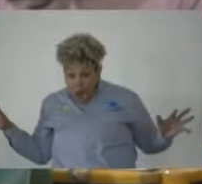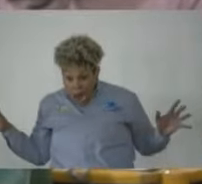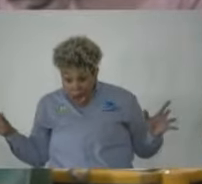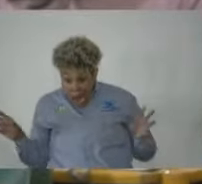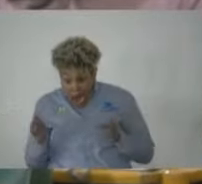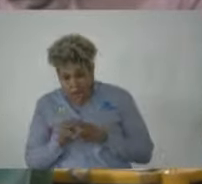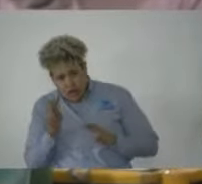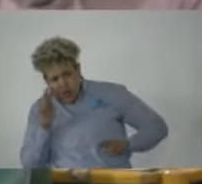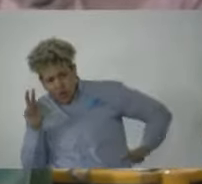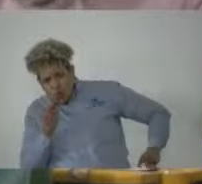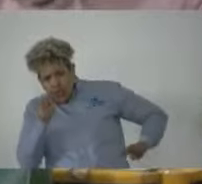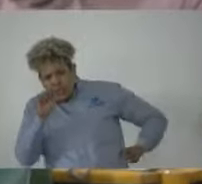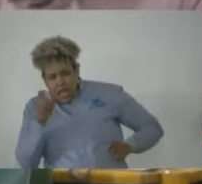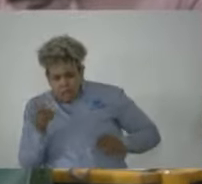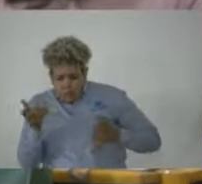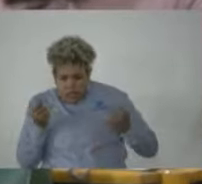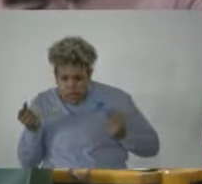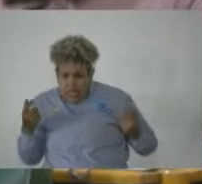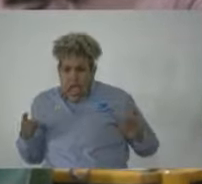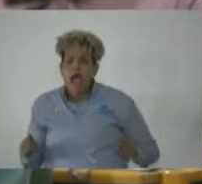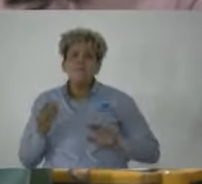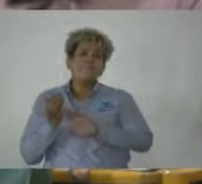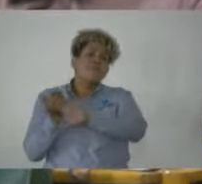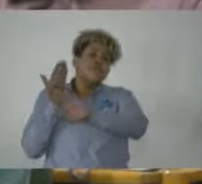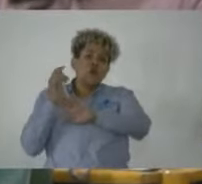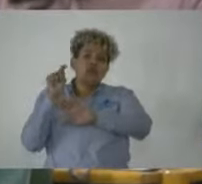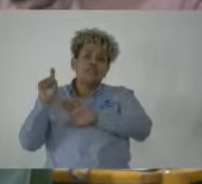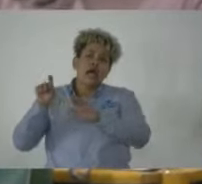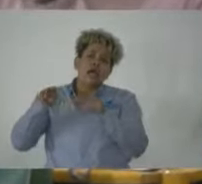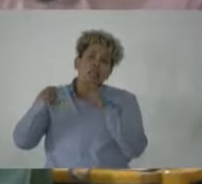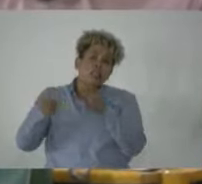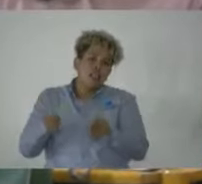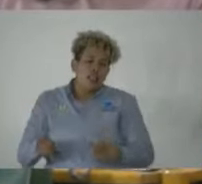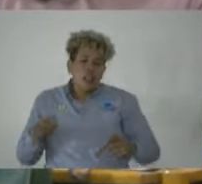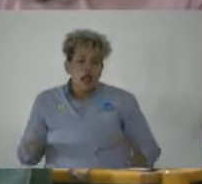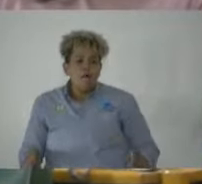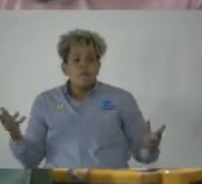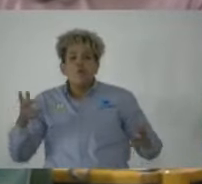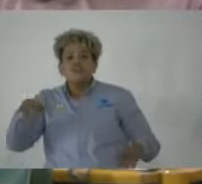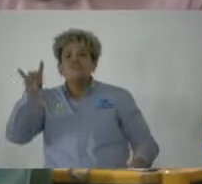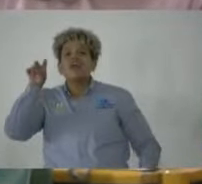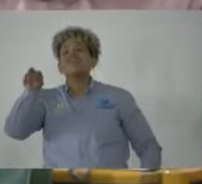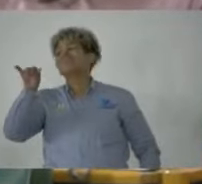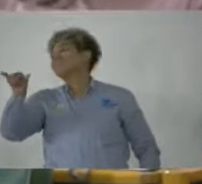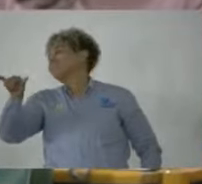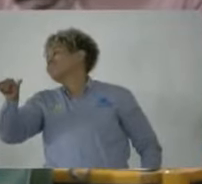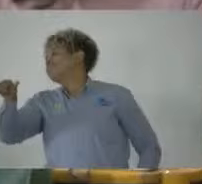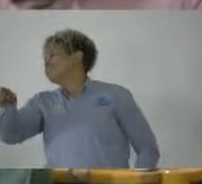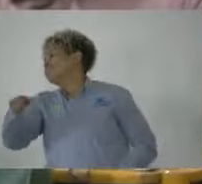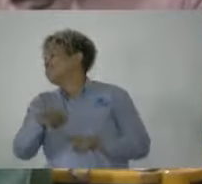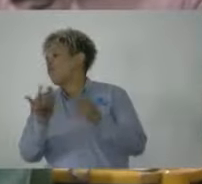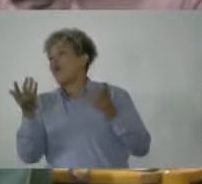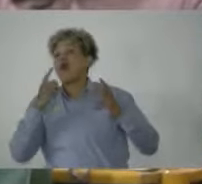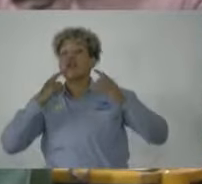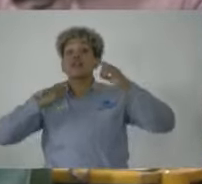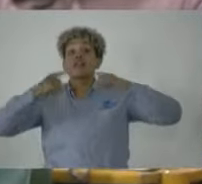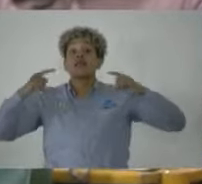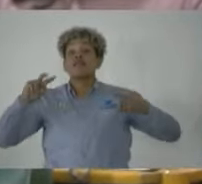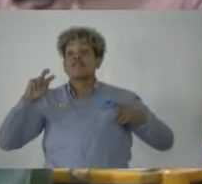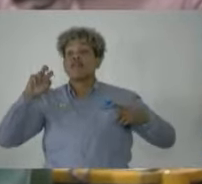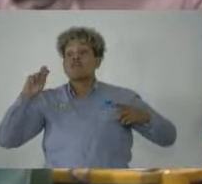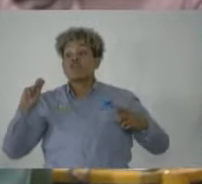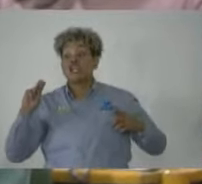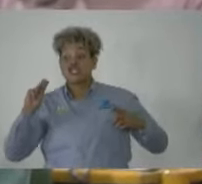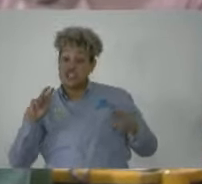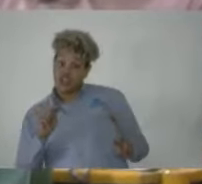and you look at tax revenue before tax expenditures, what you find is that the variation, Madam